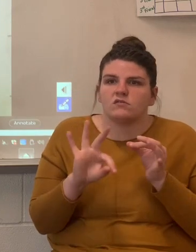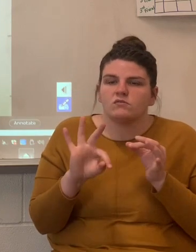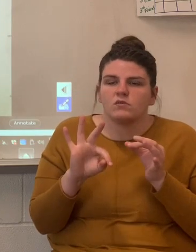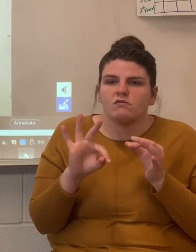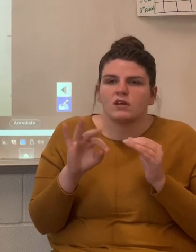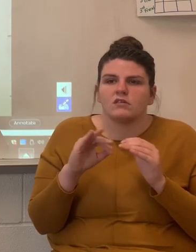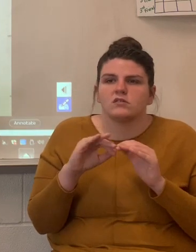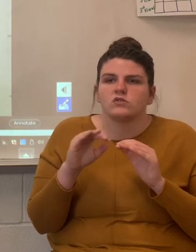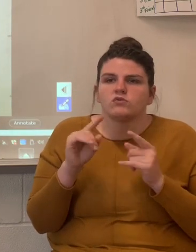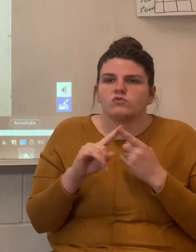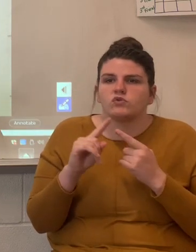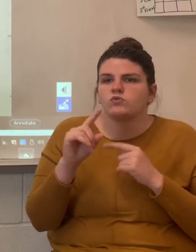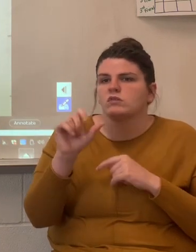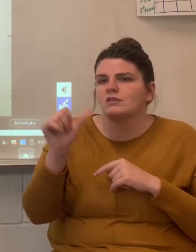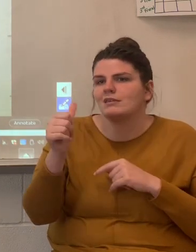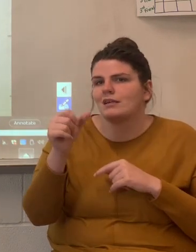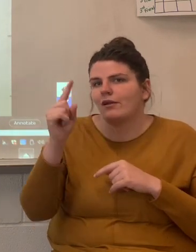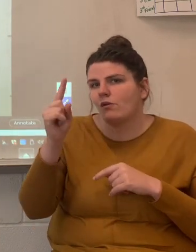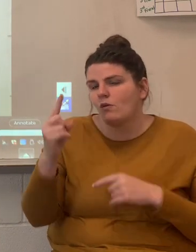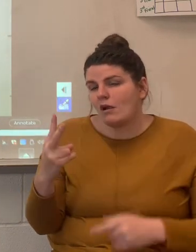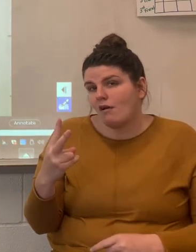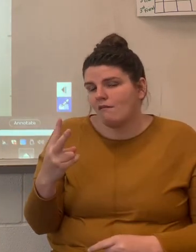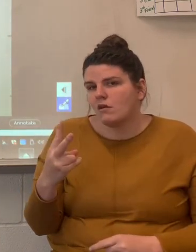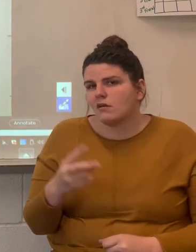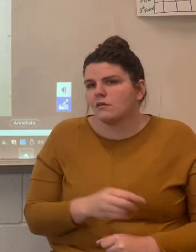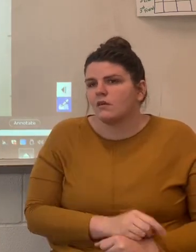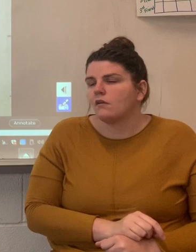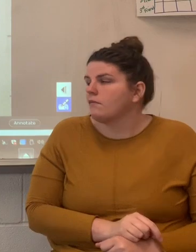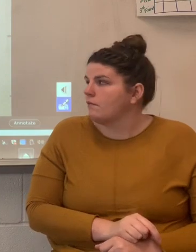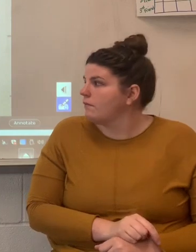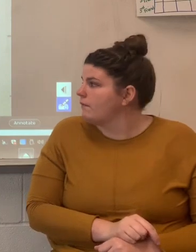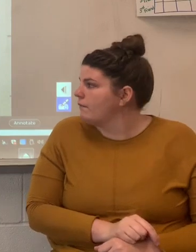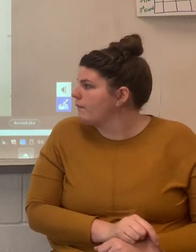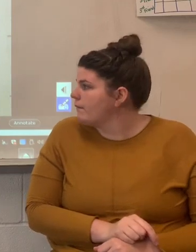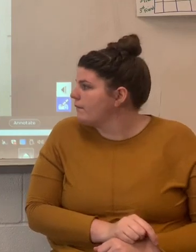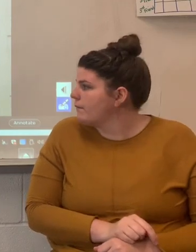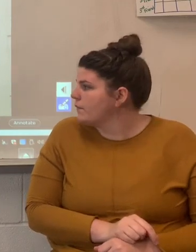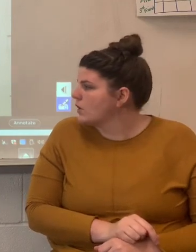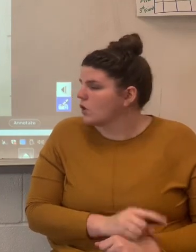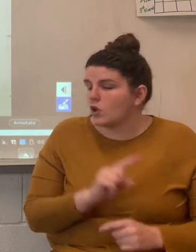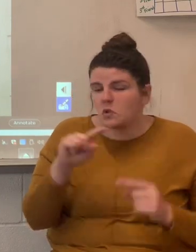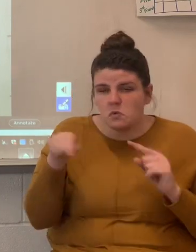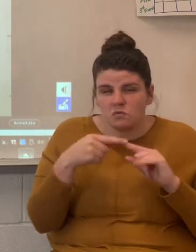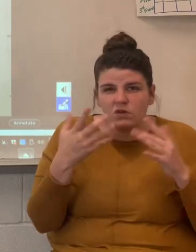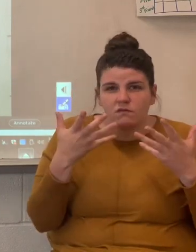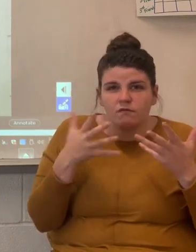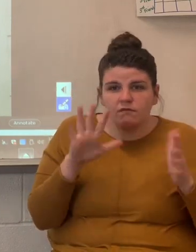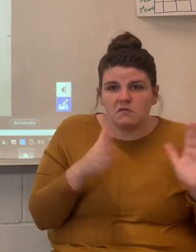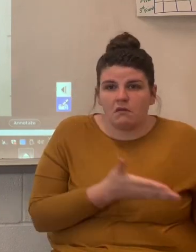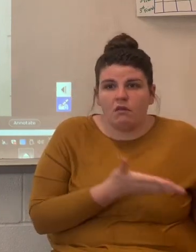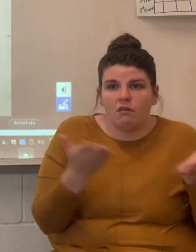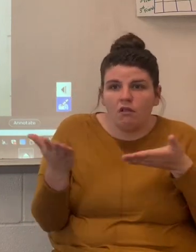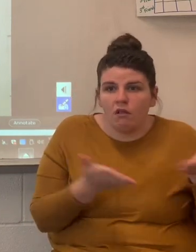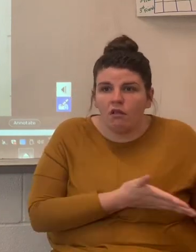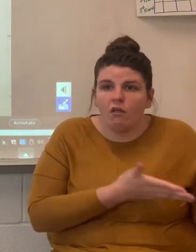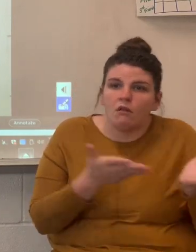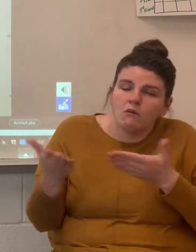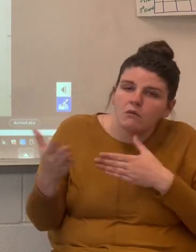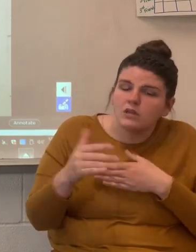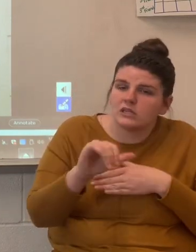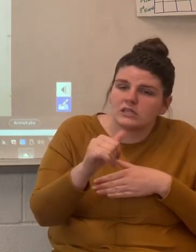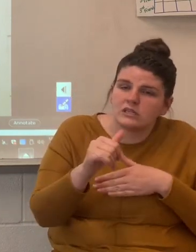1/2. So by the time she's done taking 12 buckets of water, each bucket holding 7 and 8